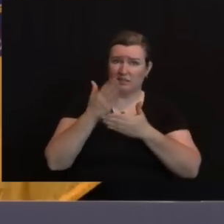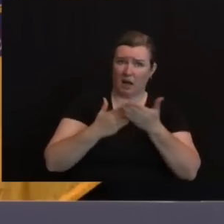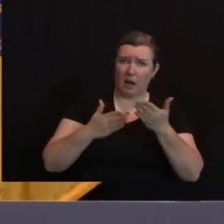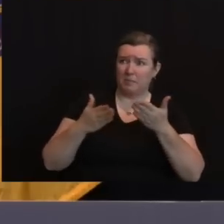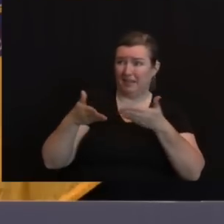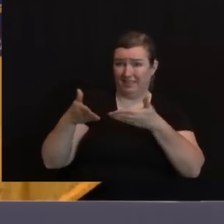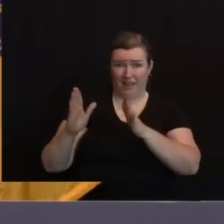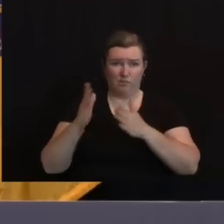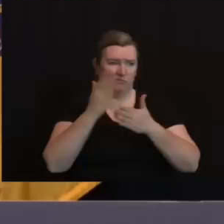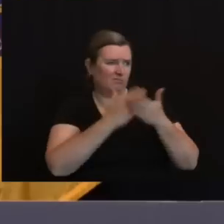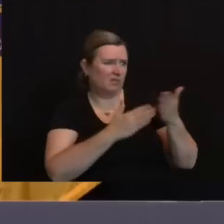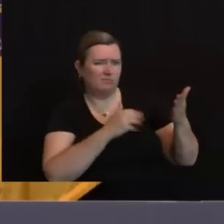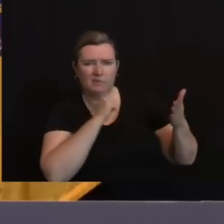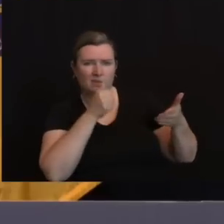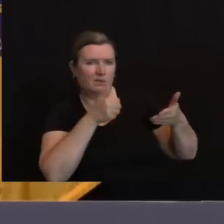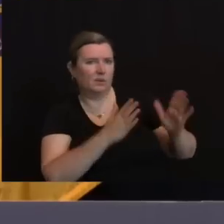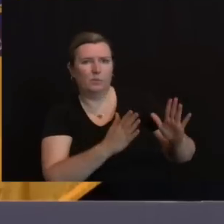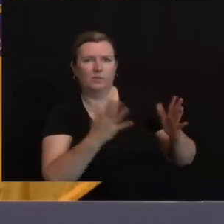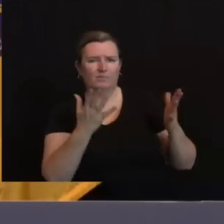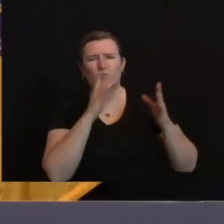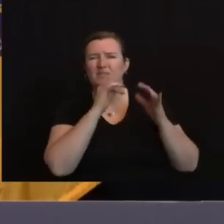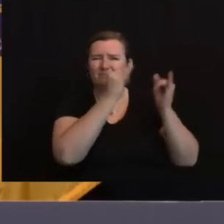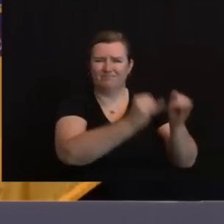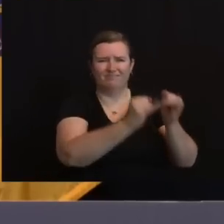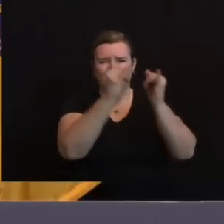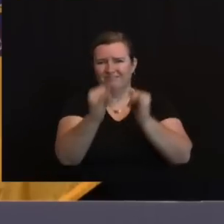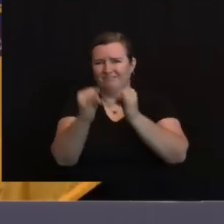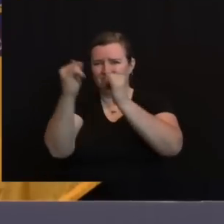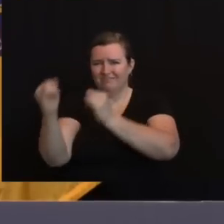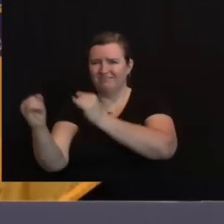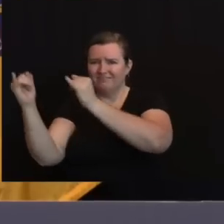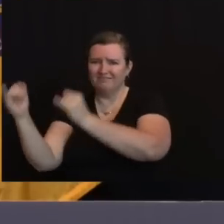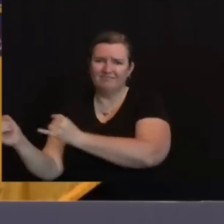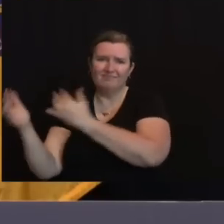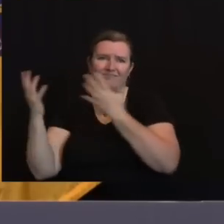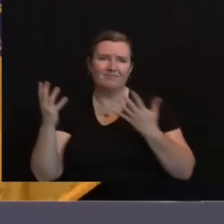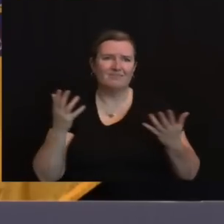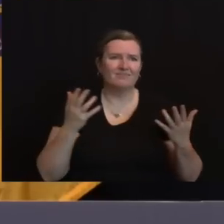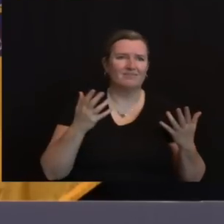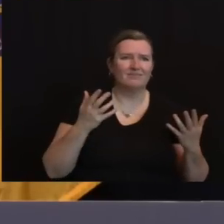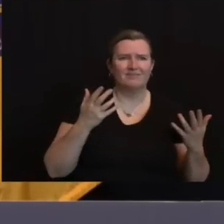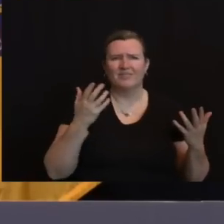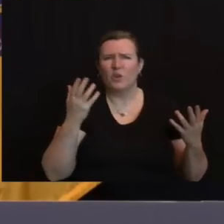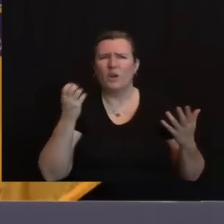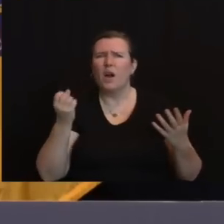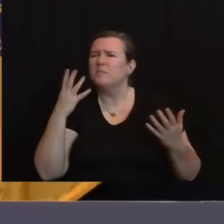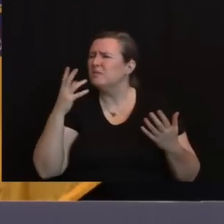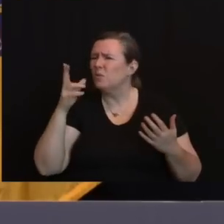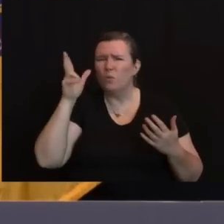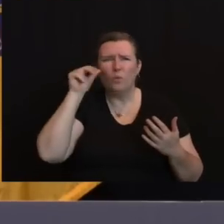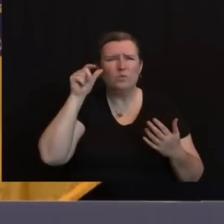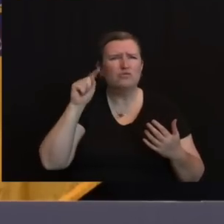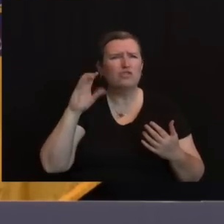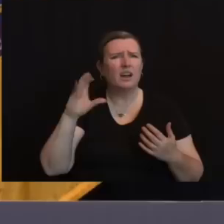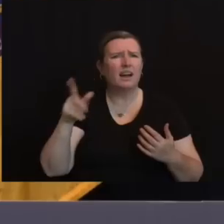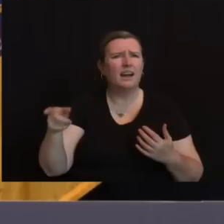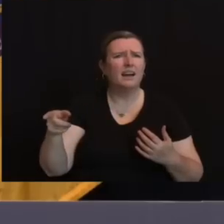look at the specifics. I'm not sure I fully understood the question on the tracks. This is No about-